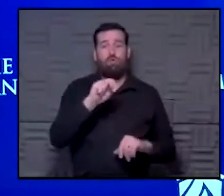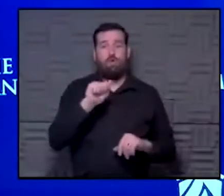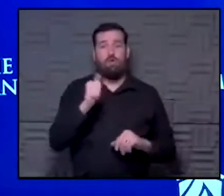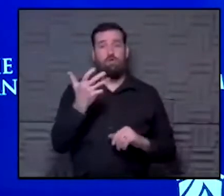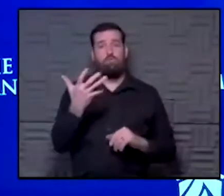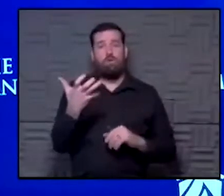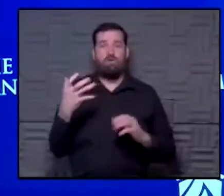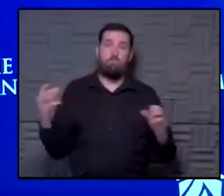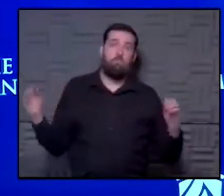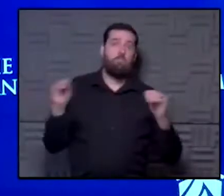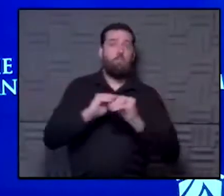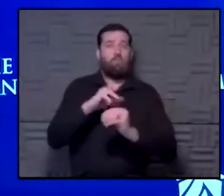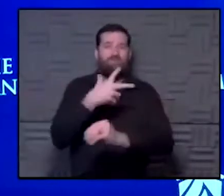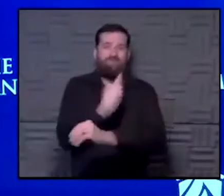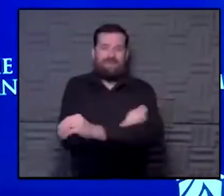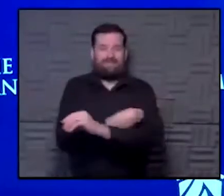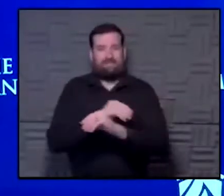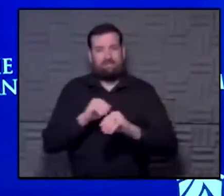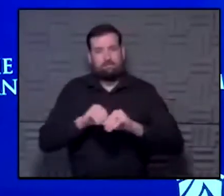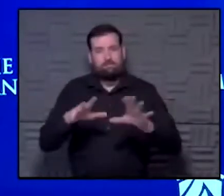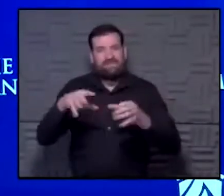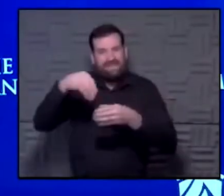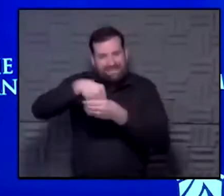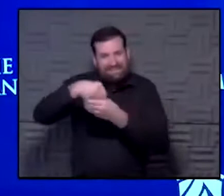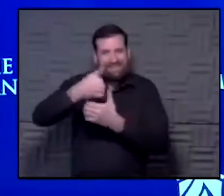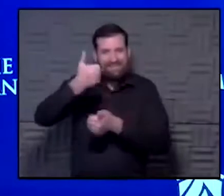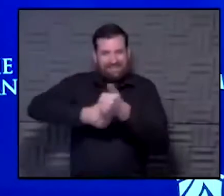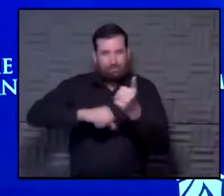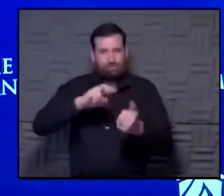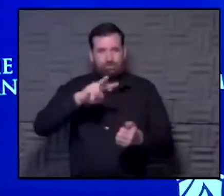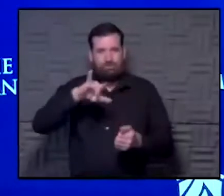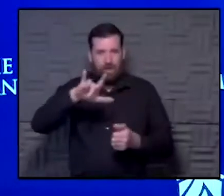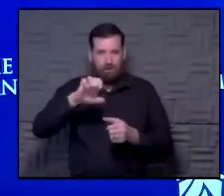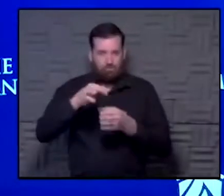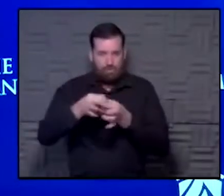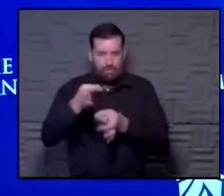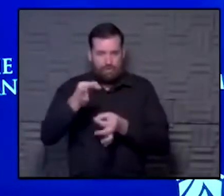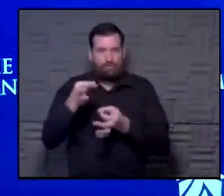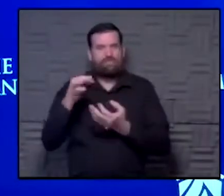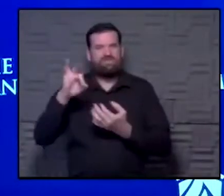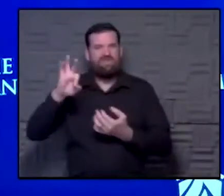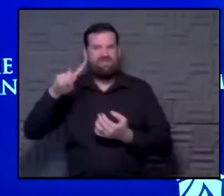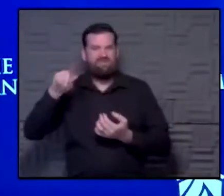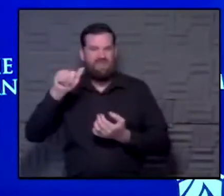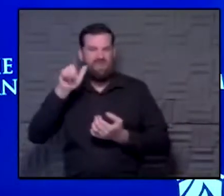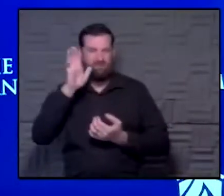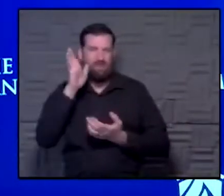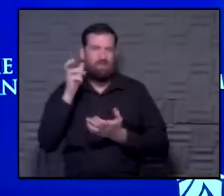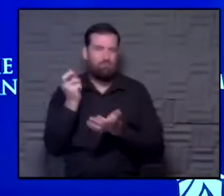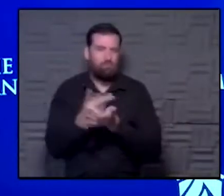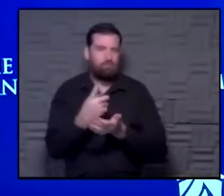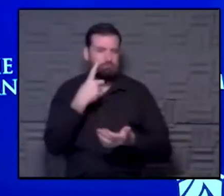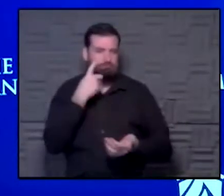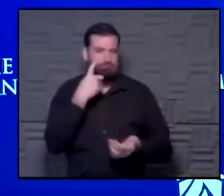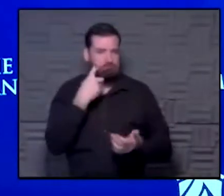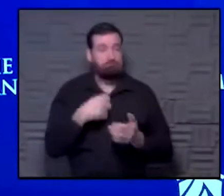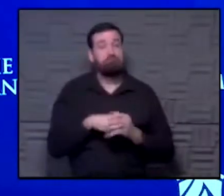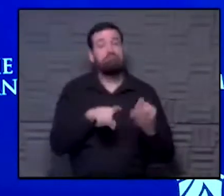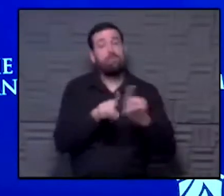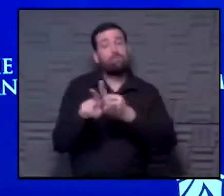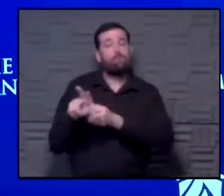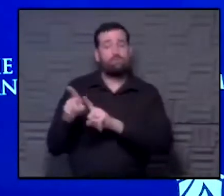push more vaccine into a vial, which is great news as well. And I think the FDA will likely approve that. And in addition to that,